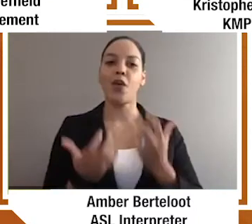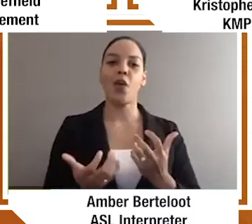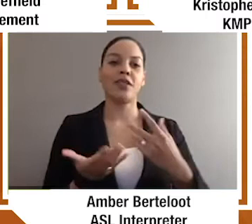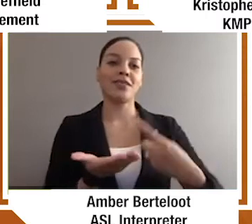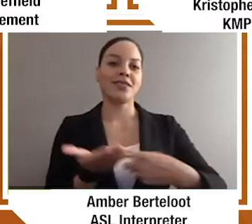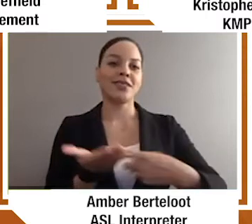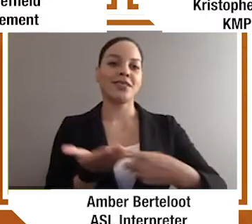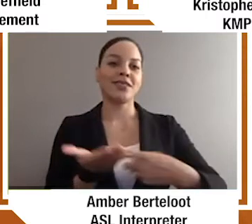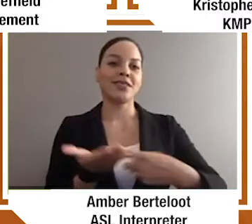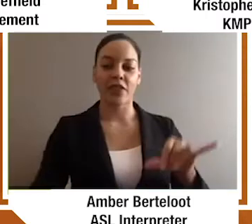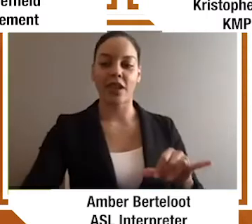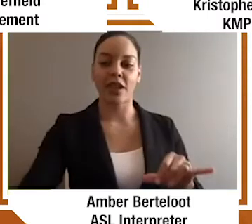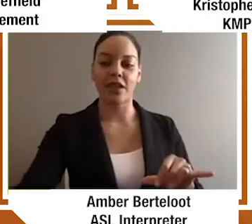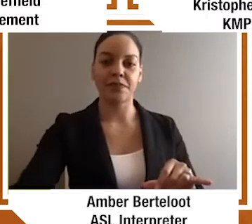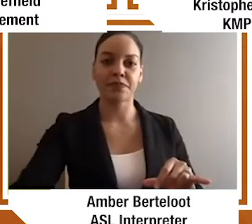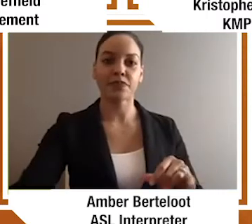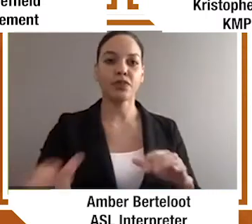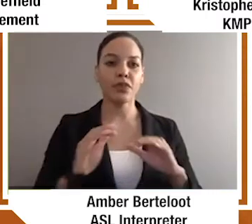about that. Francine, how you feeling about